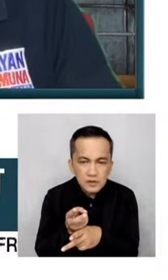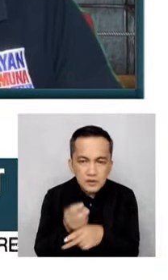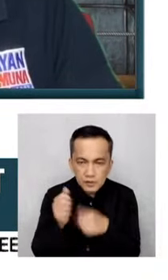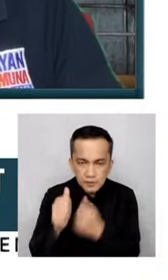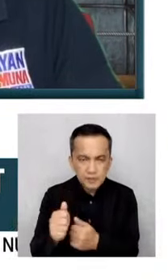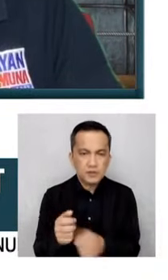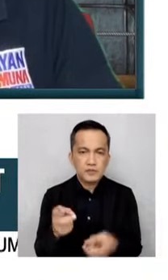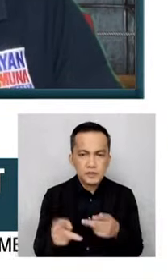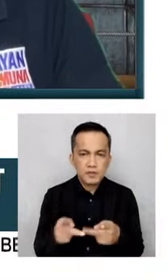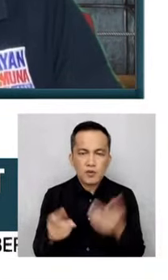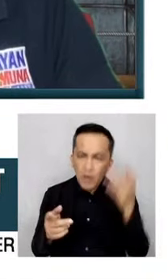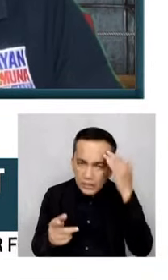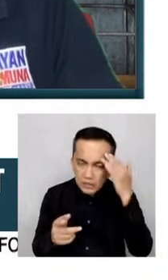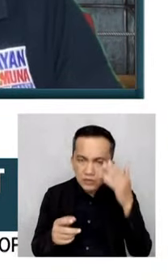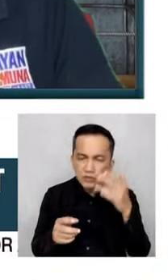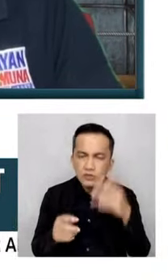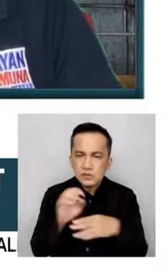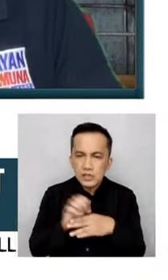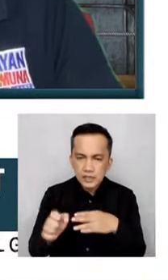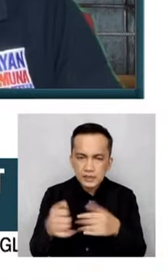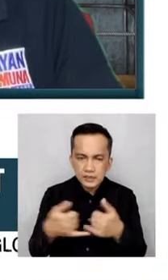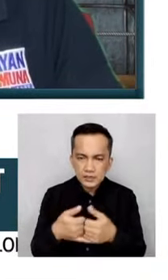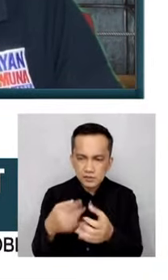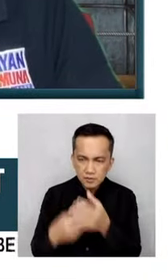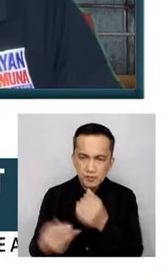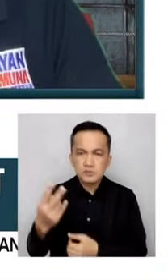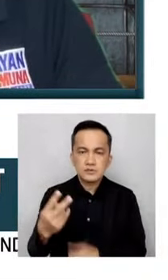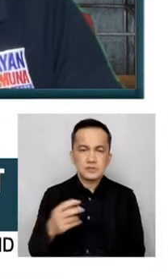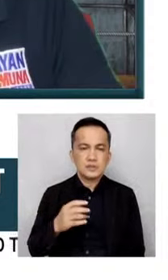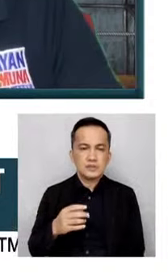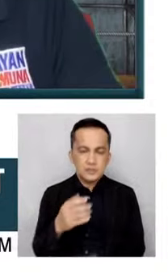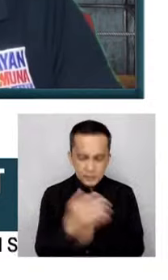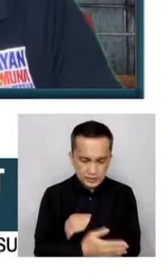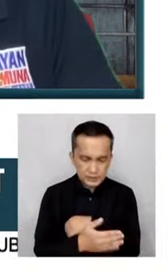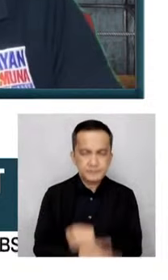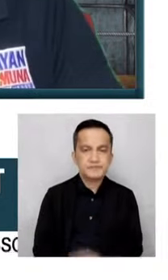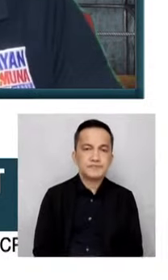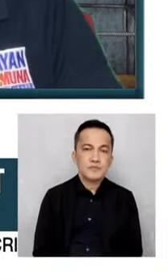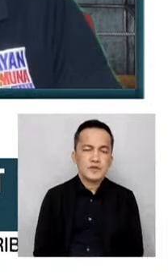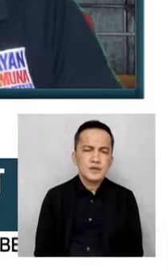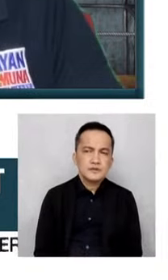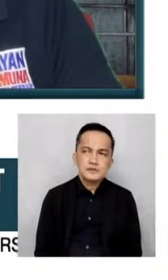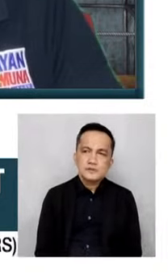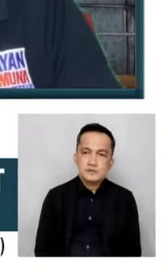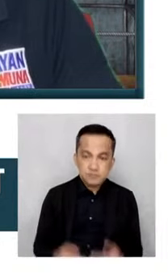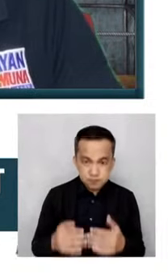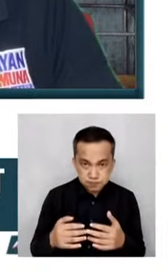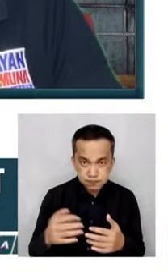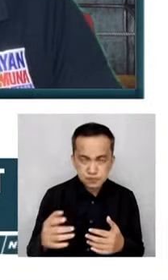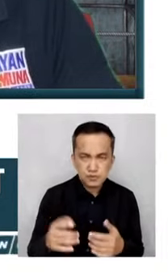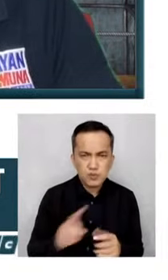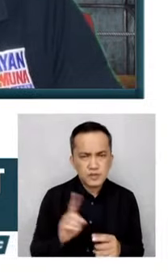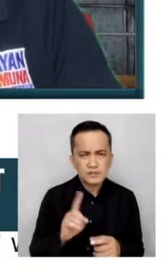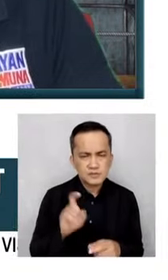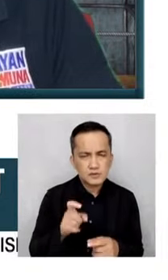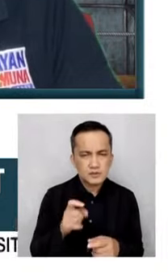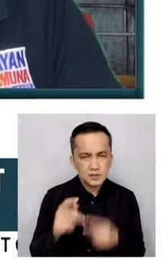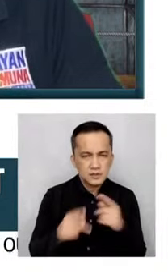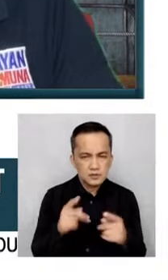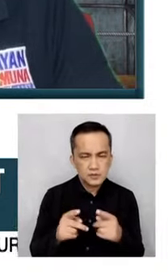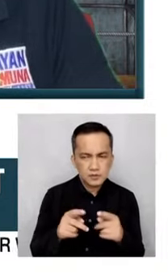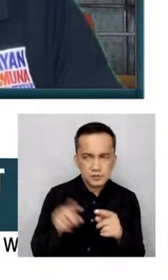want to know what's the end game here for both countries. And as we do that, what do you think should the citizenry look